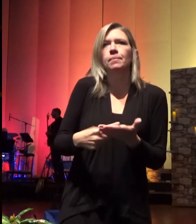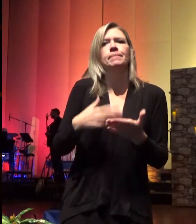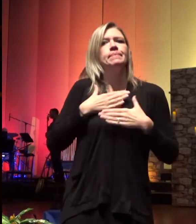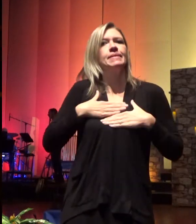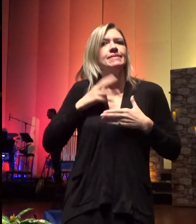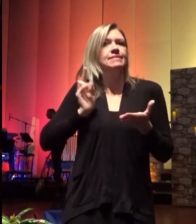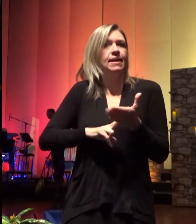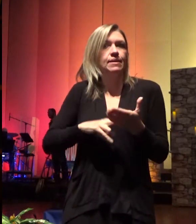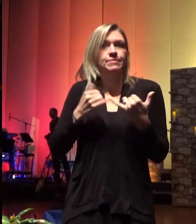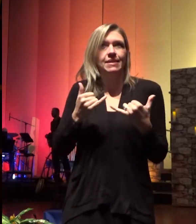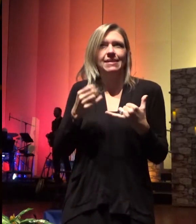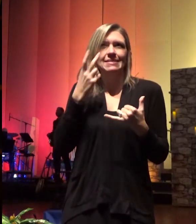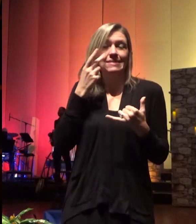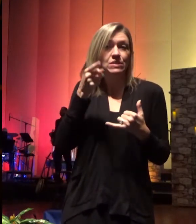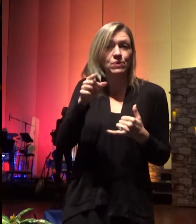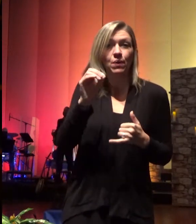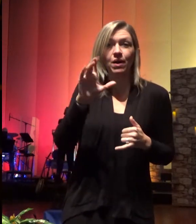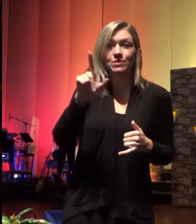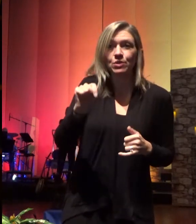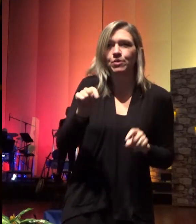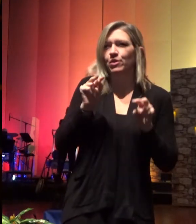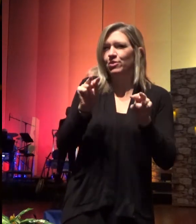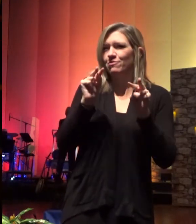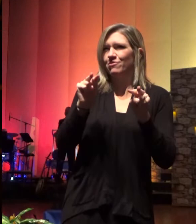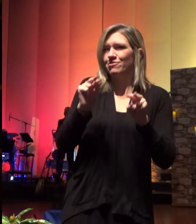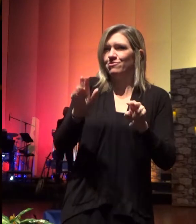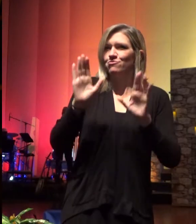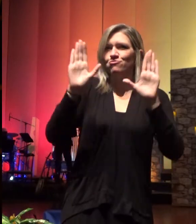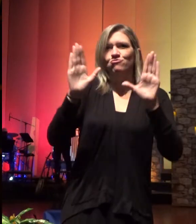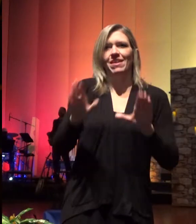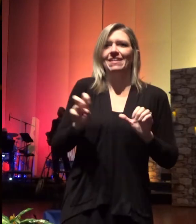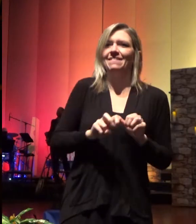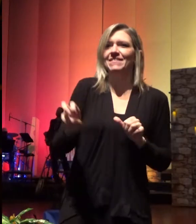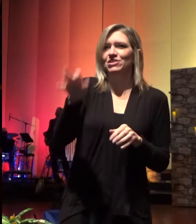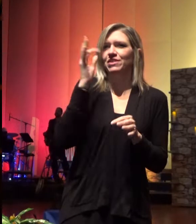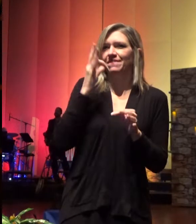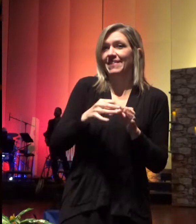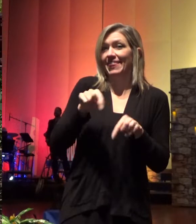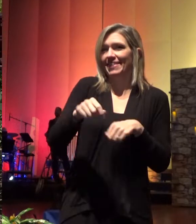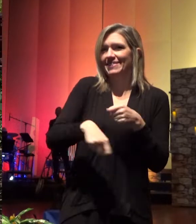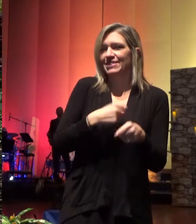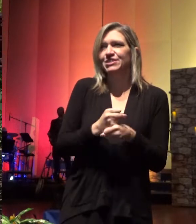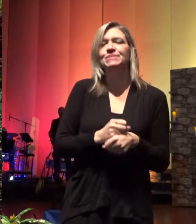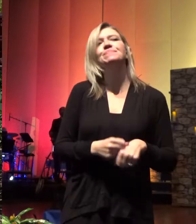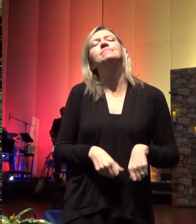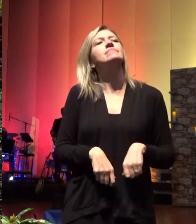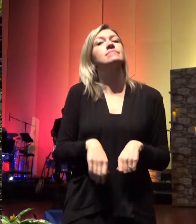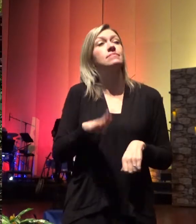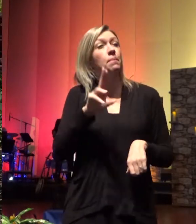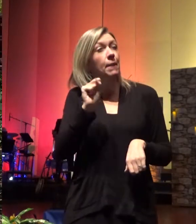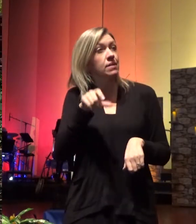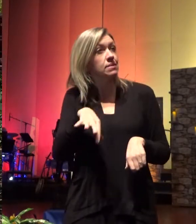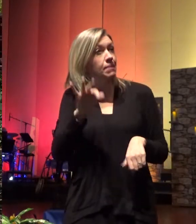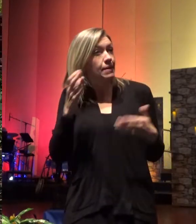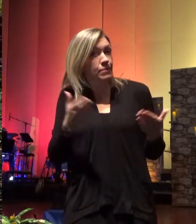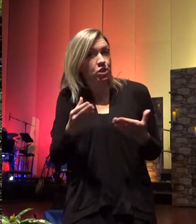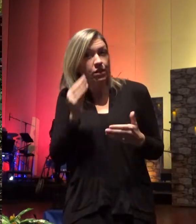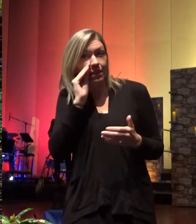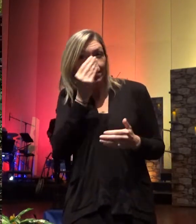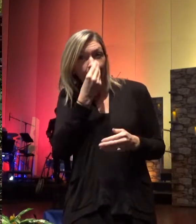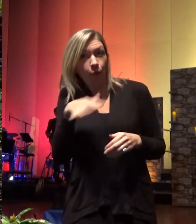one today. See you in October. We're looking forward to a great adventure in faith this year. So does the bus come to a sunflower field?